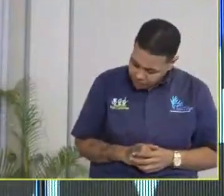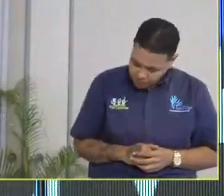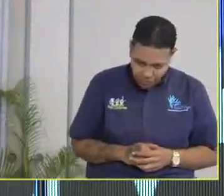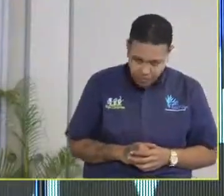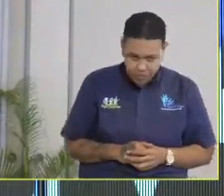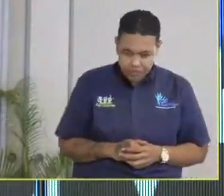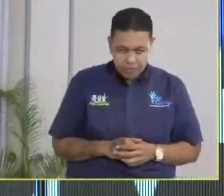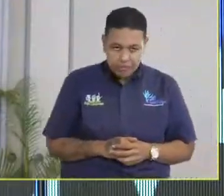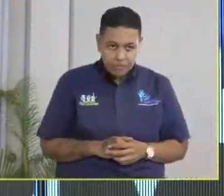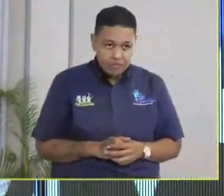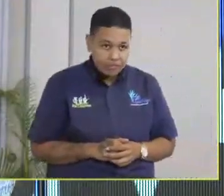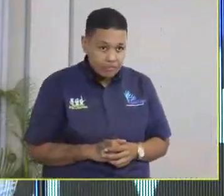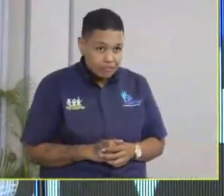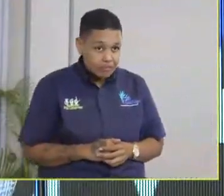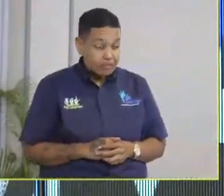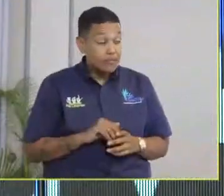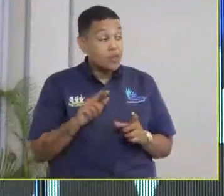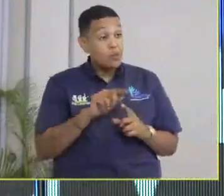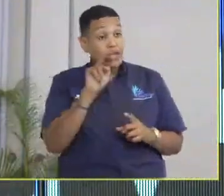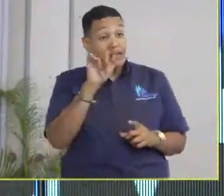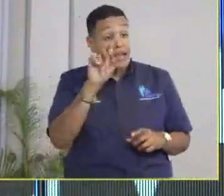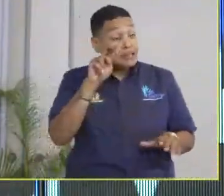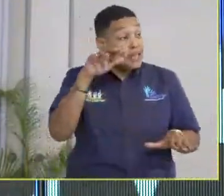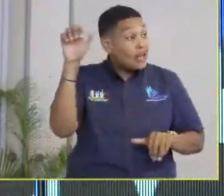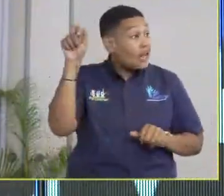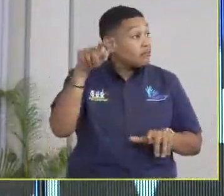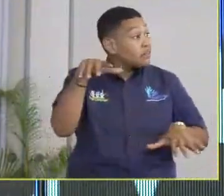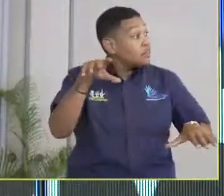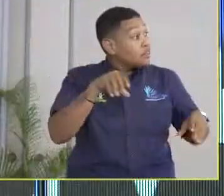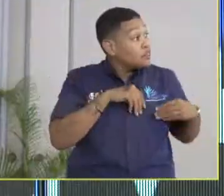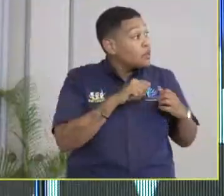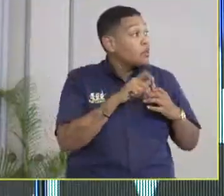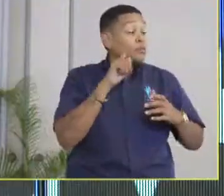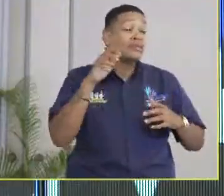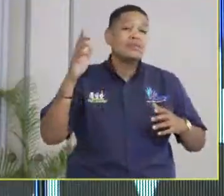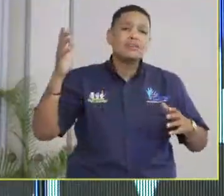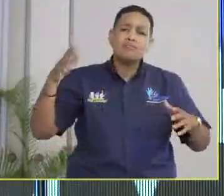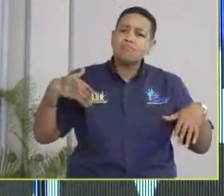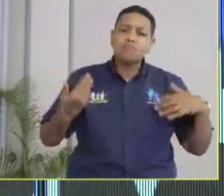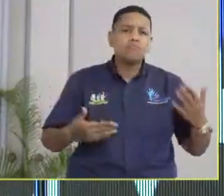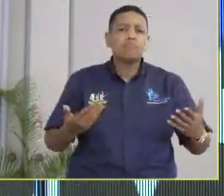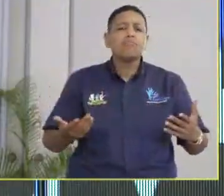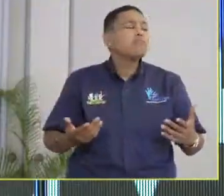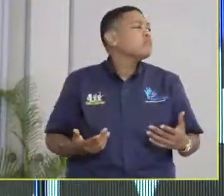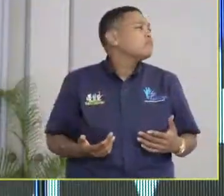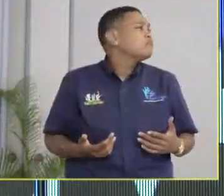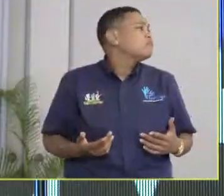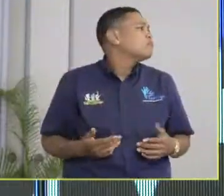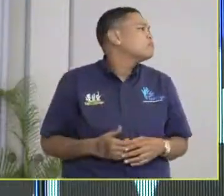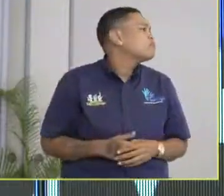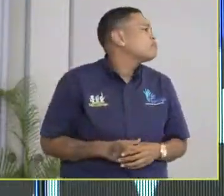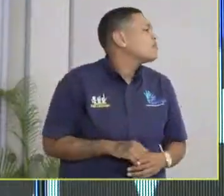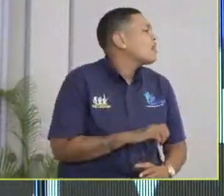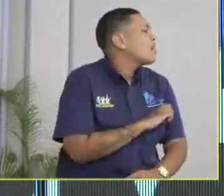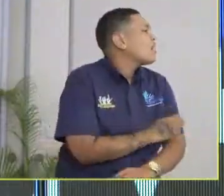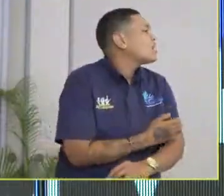when Yaniv Nelson left. She took it on with an indefatigable